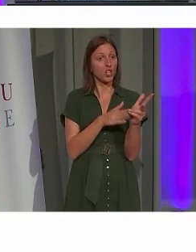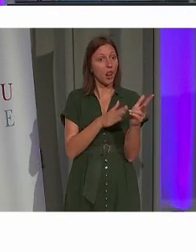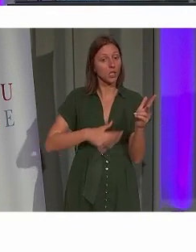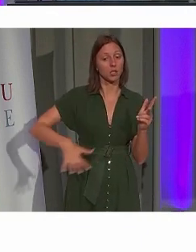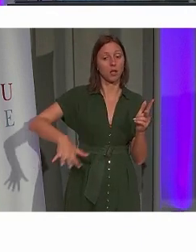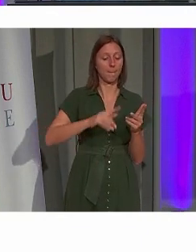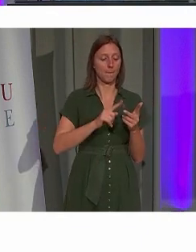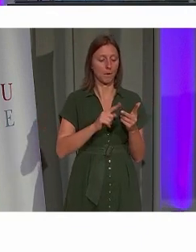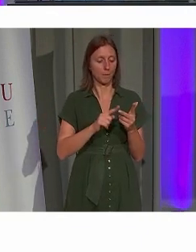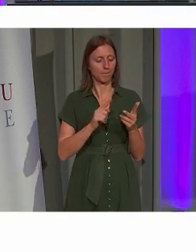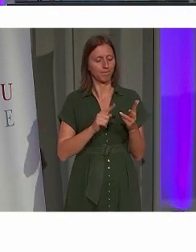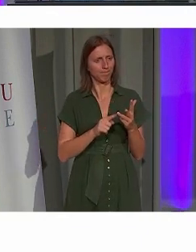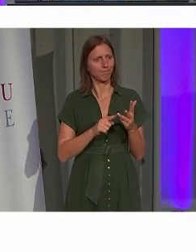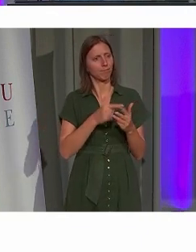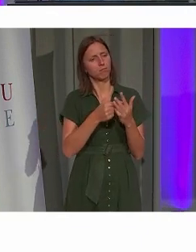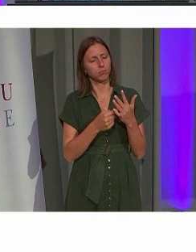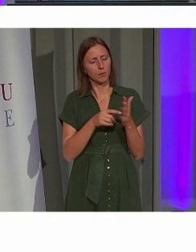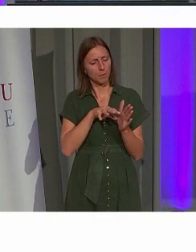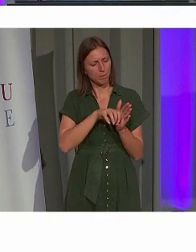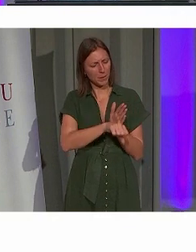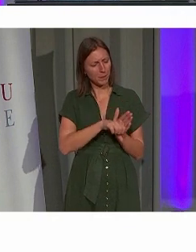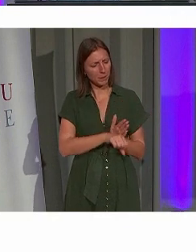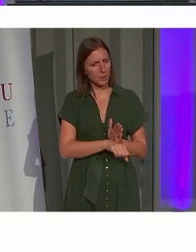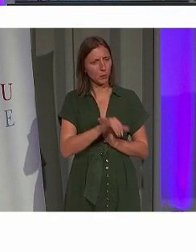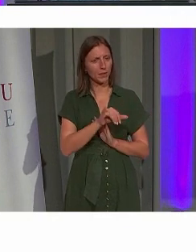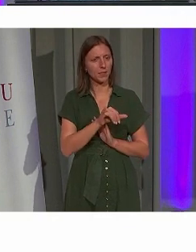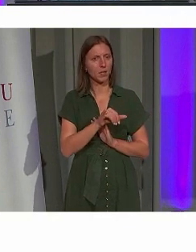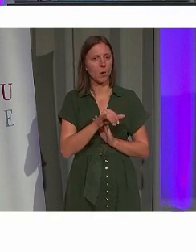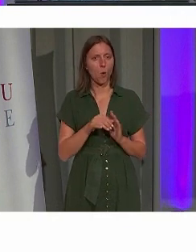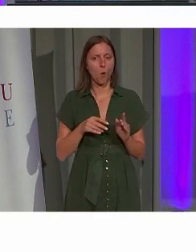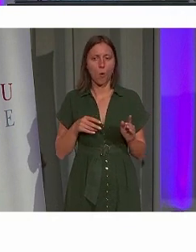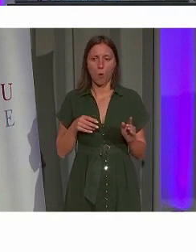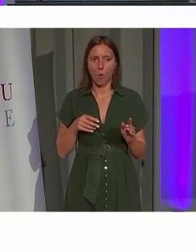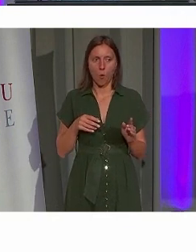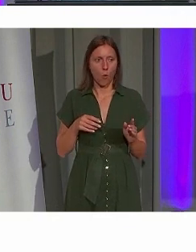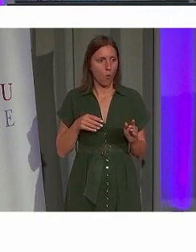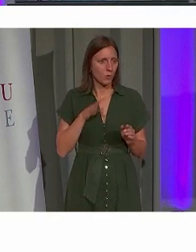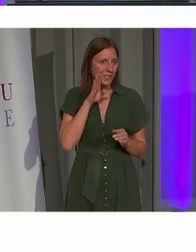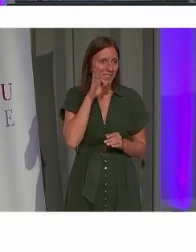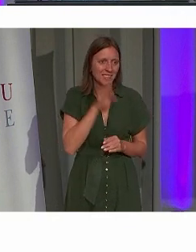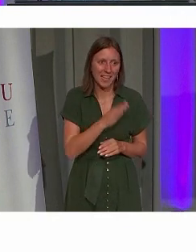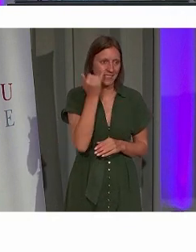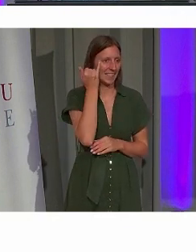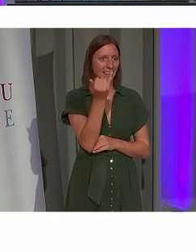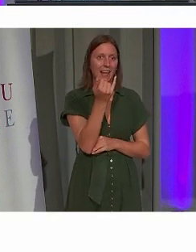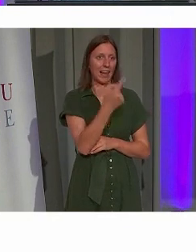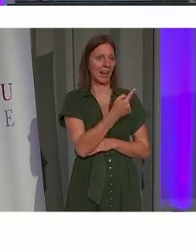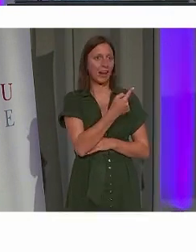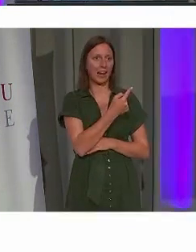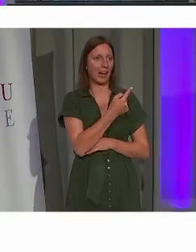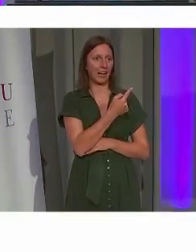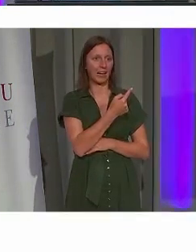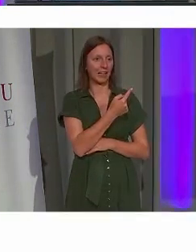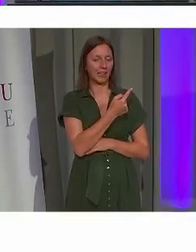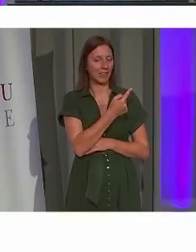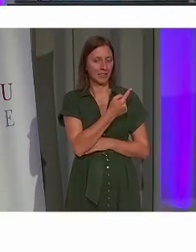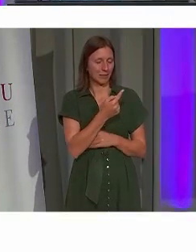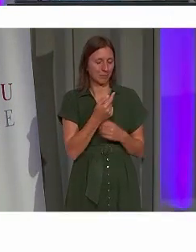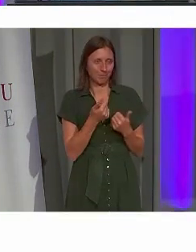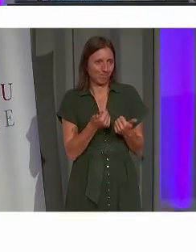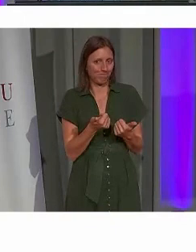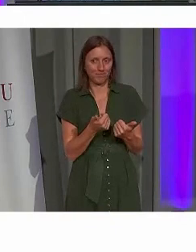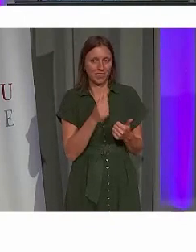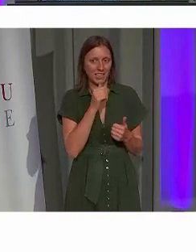we looked at landscape, and environment, and then we saw that actually this was a